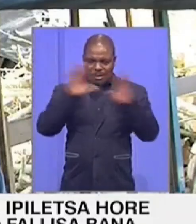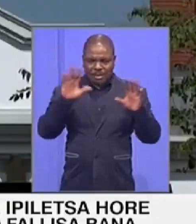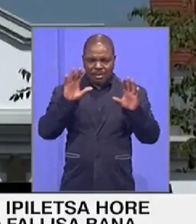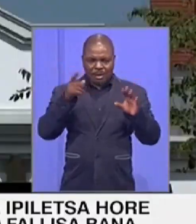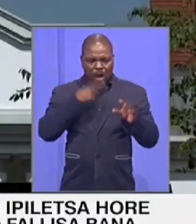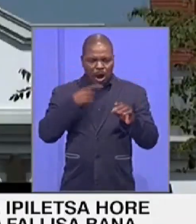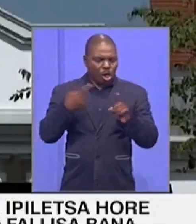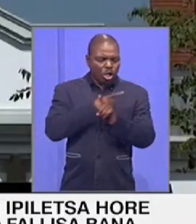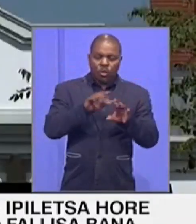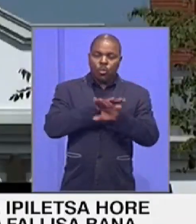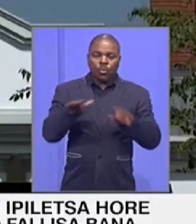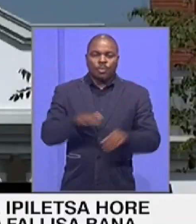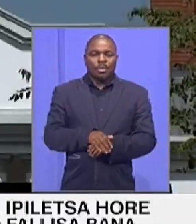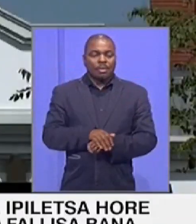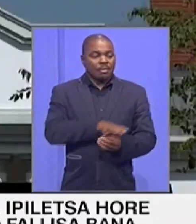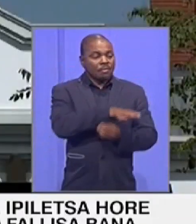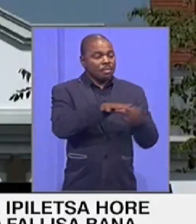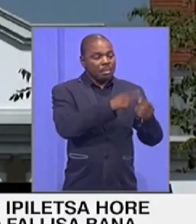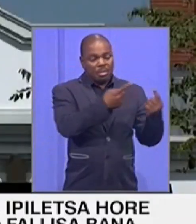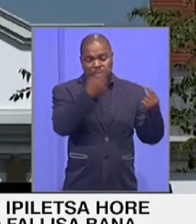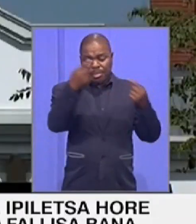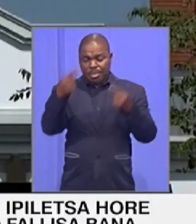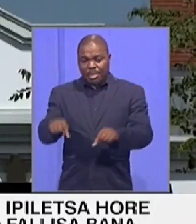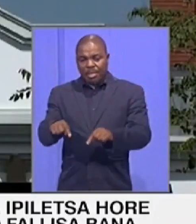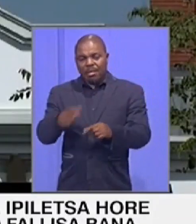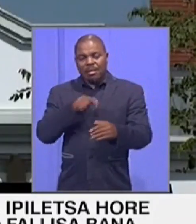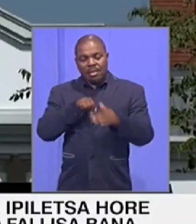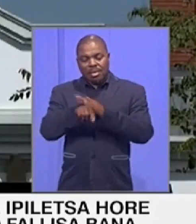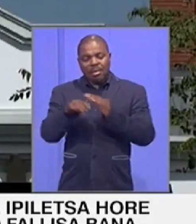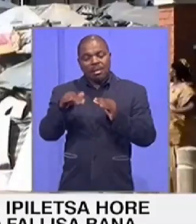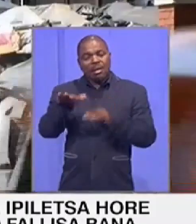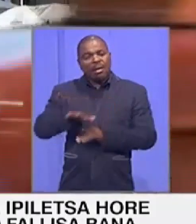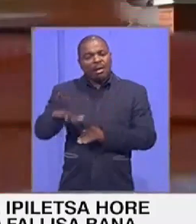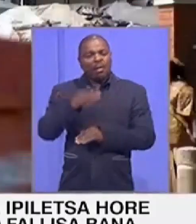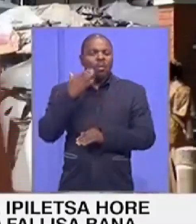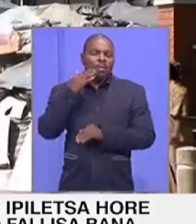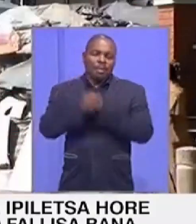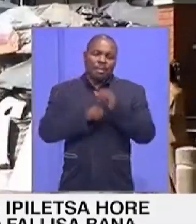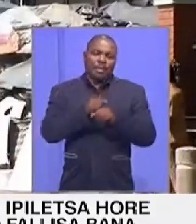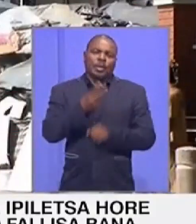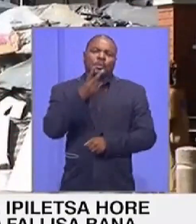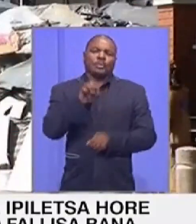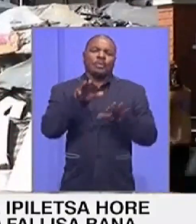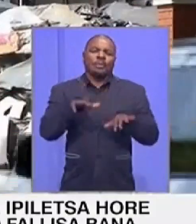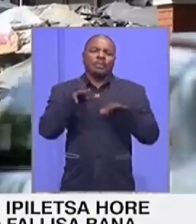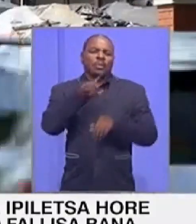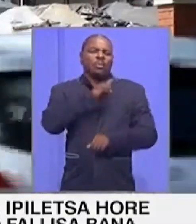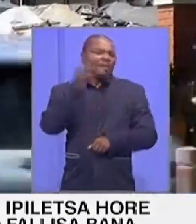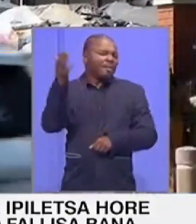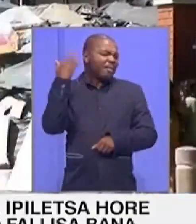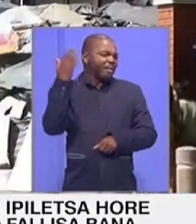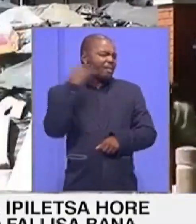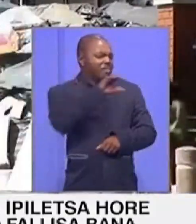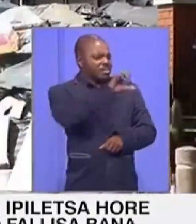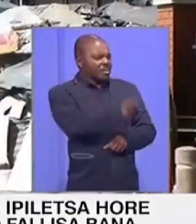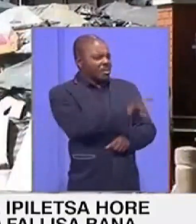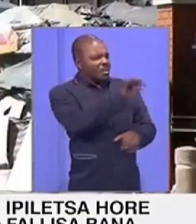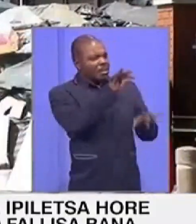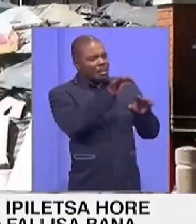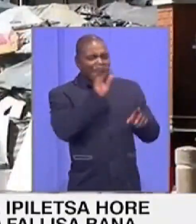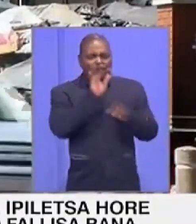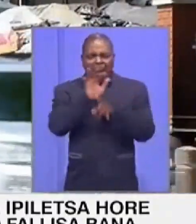words. Malapana ha isa la dula dikantorong tsa bophaphathehi ho tloa ka 2019 ka morao bale ya ditlhaselo tsa melata moo qeto ya lekgotla